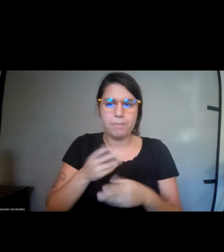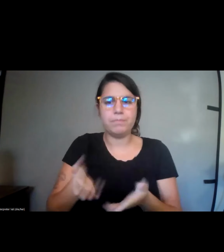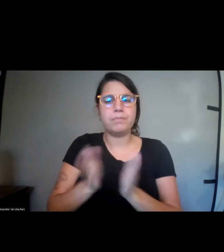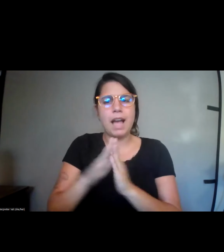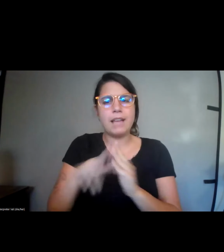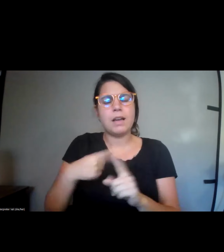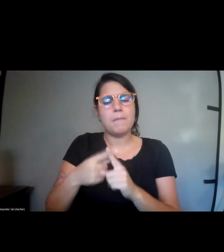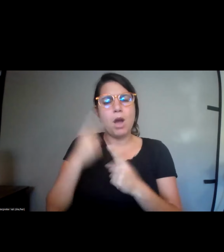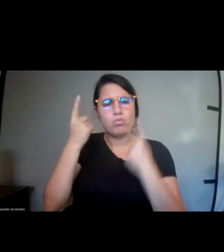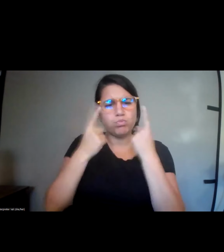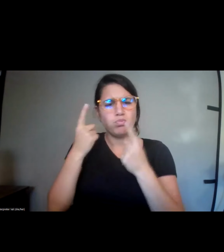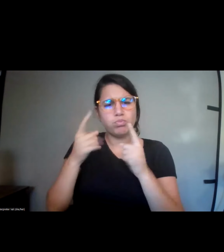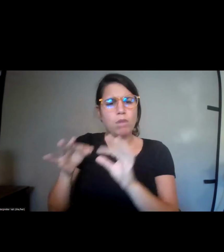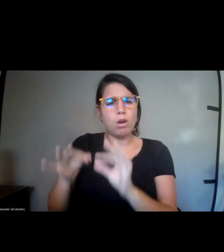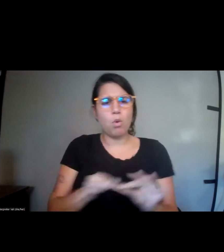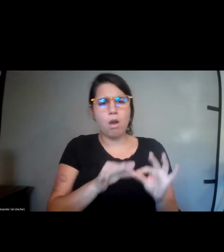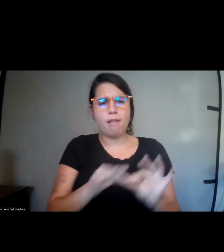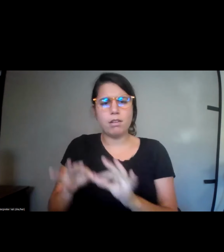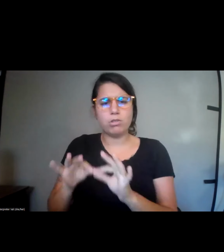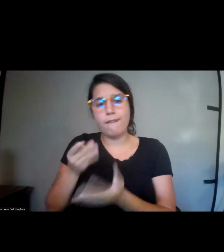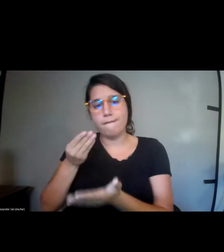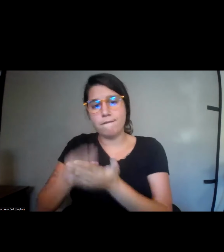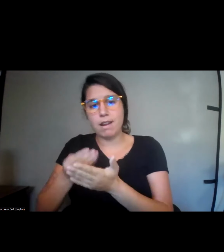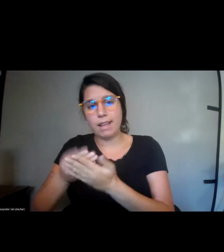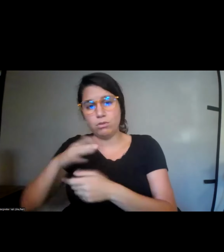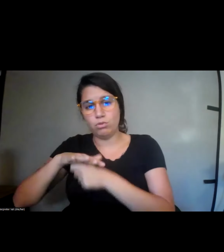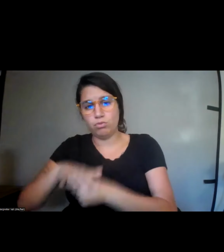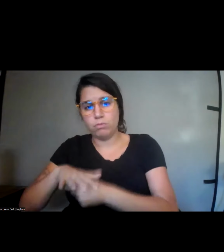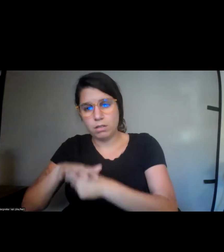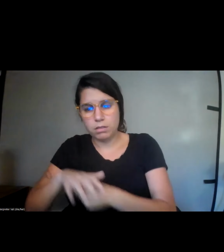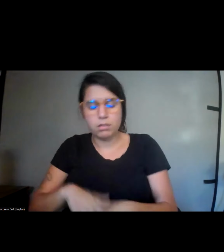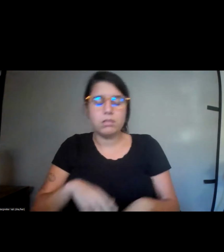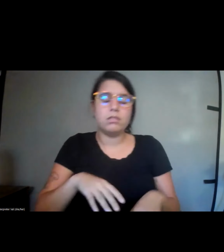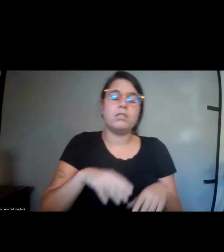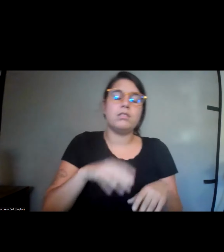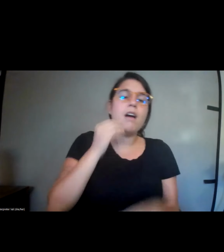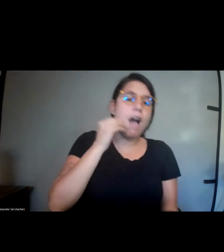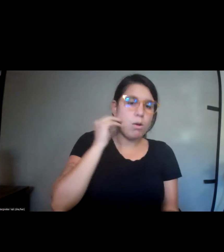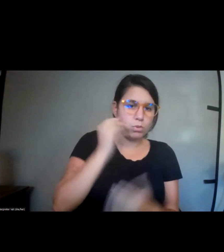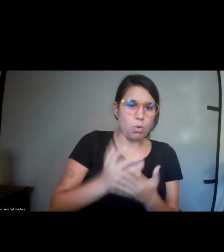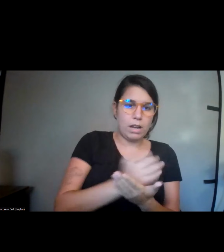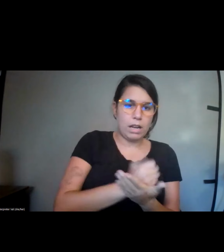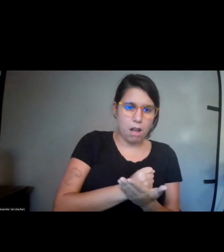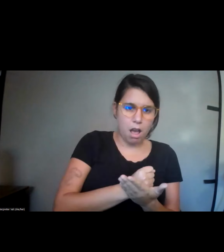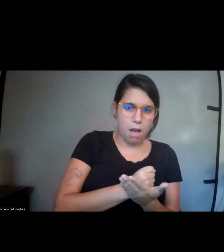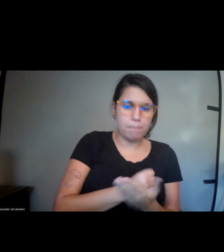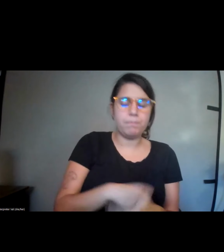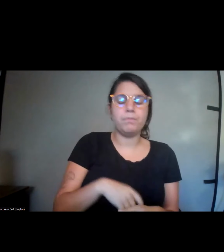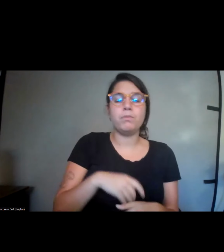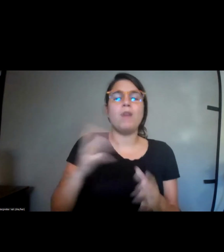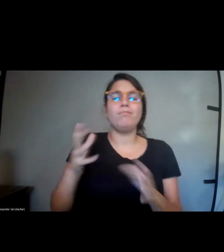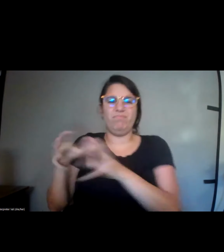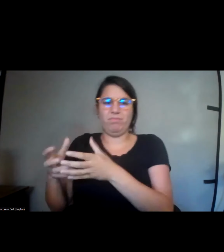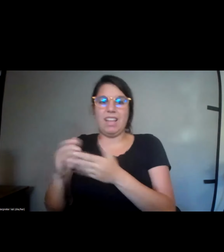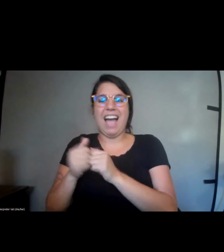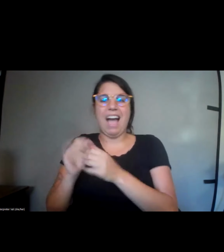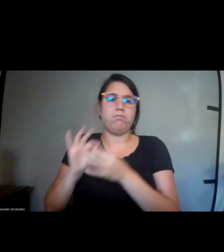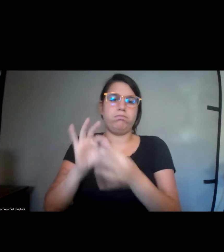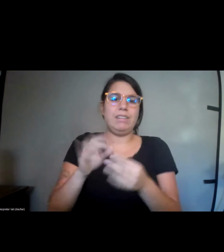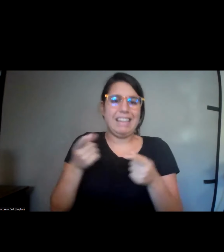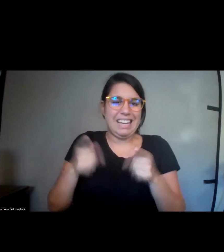look at correlation between financial stresses and household income and instances of trauma experienced. And I know